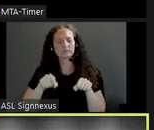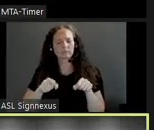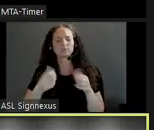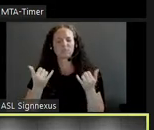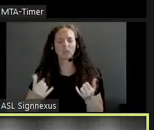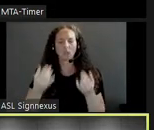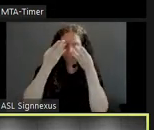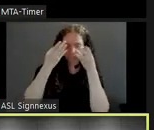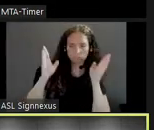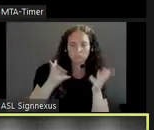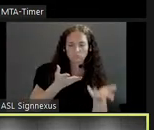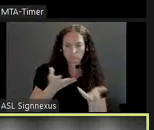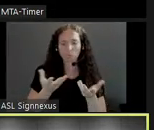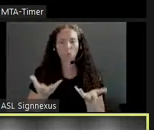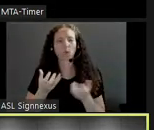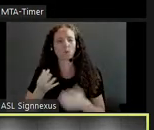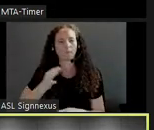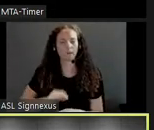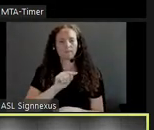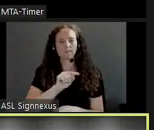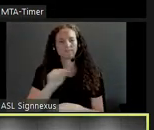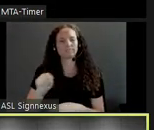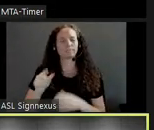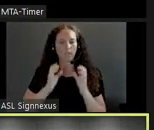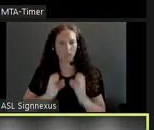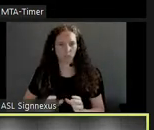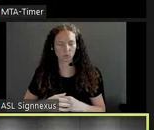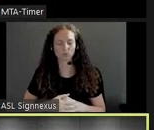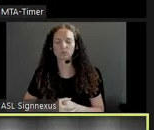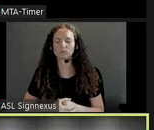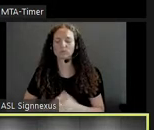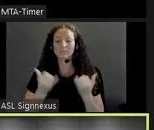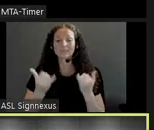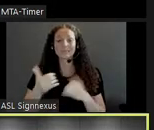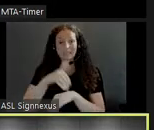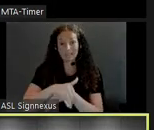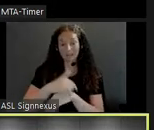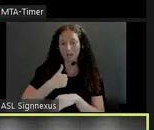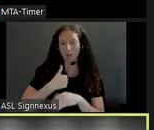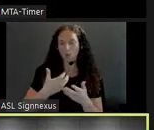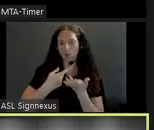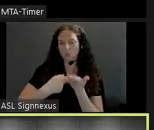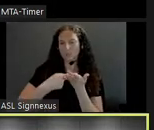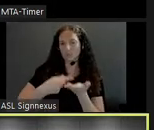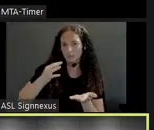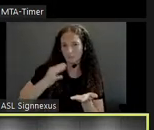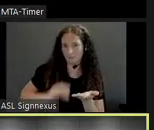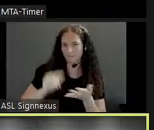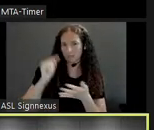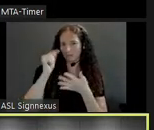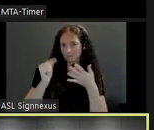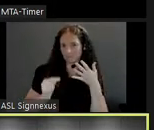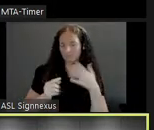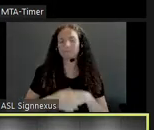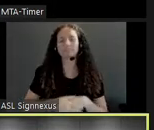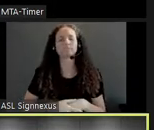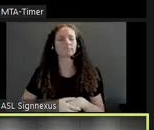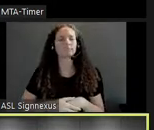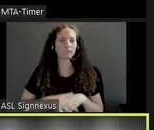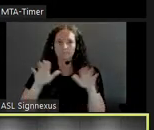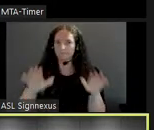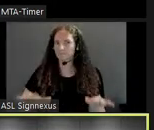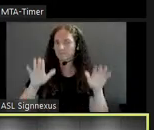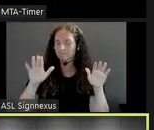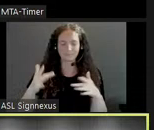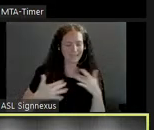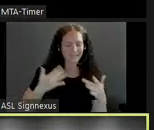tonight, I want to talk about the myriad benefits that this transformative project will deliver to Long Islanders. This is a fantastic and exciting time for the